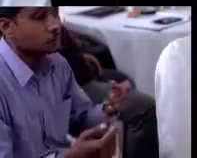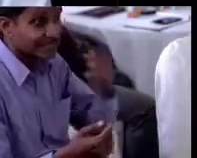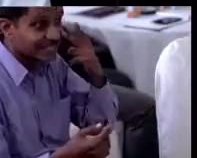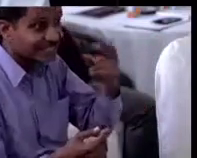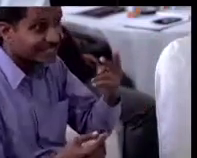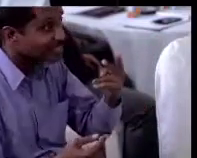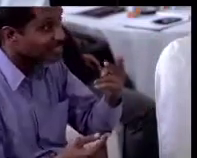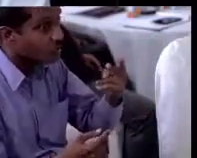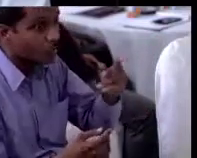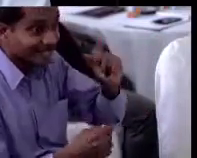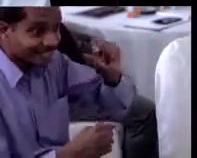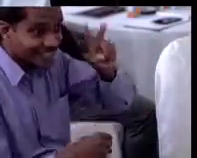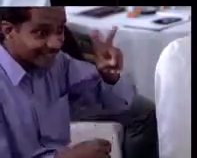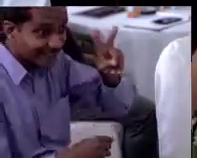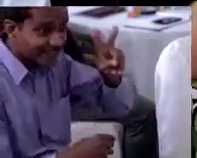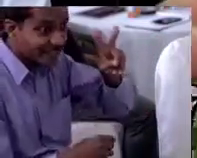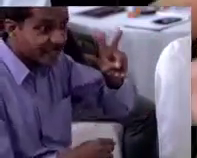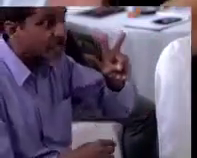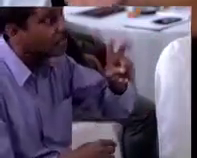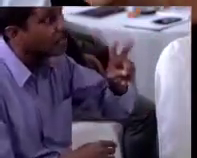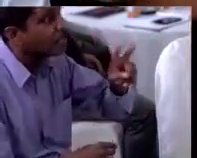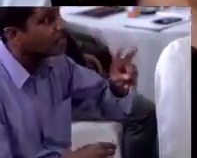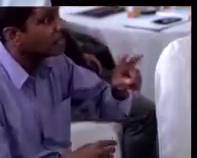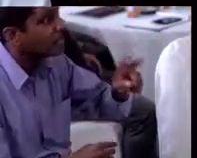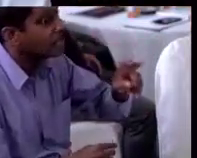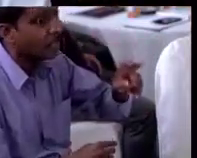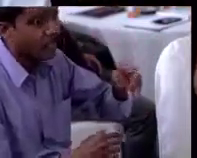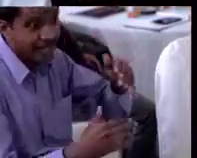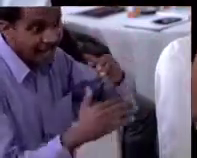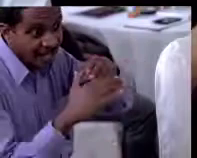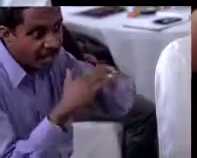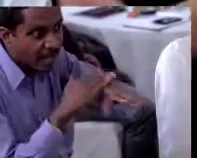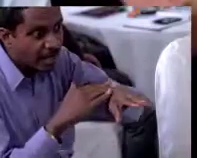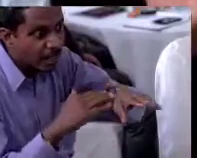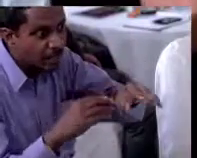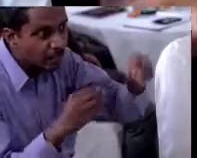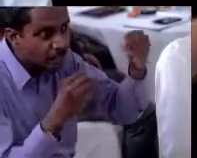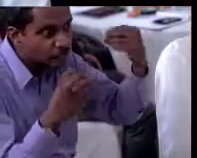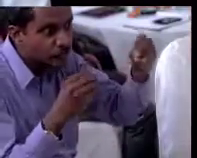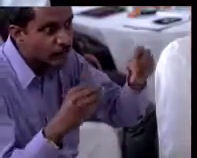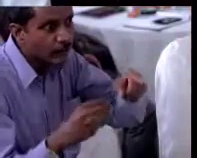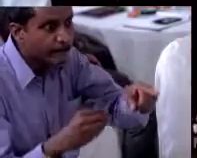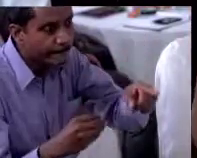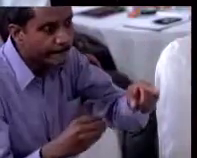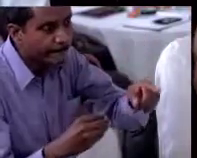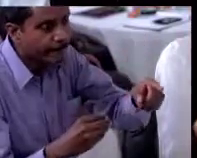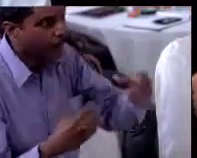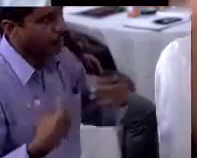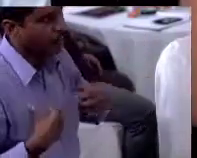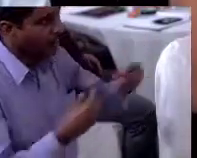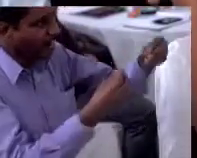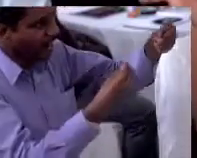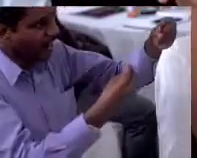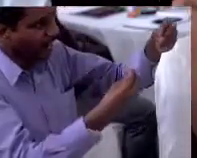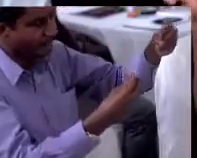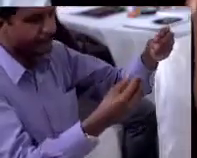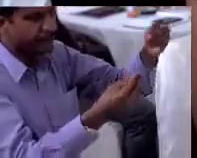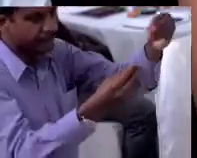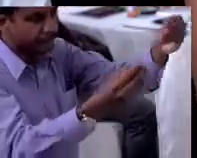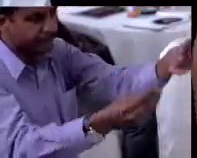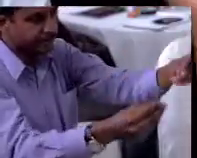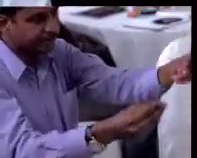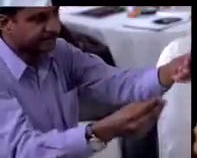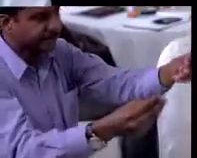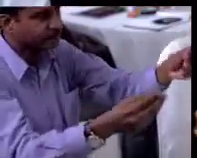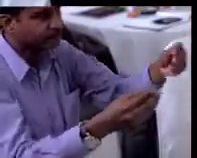on international level runways, you see the show on TV, you see show on the internet, and when you go into the store, those pieces have